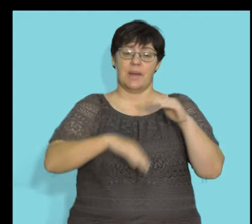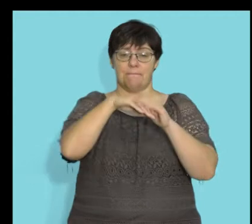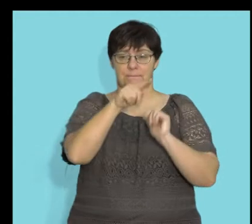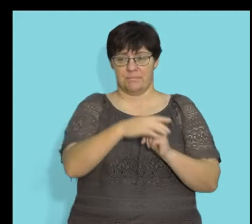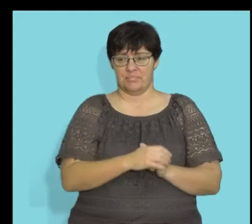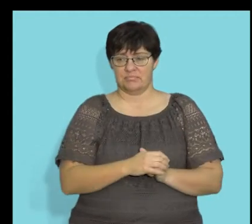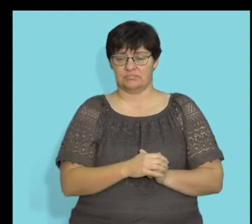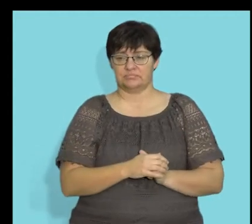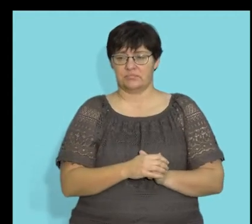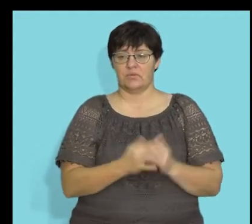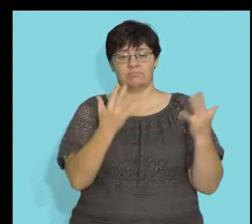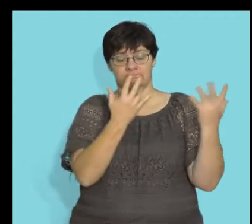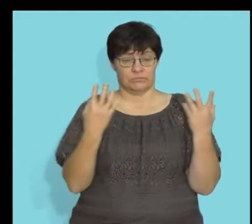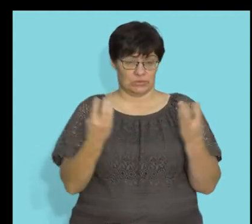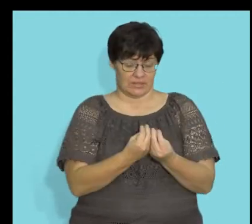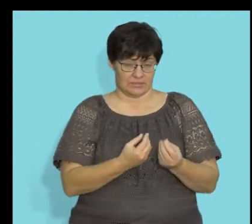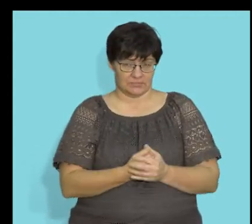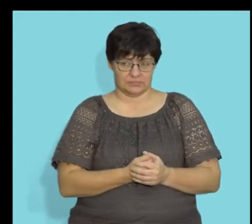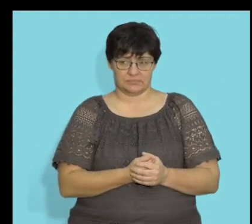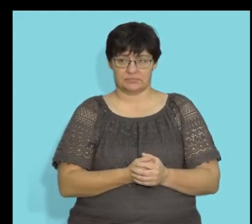to. But we're going to work that out all together.